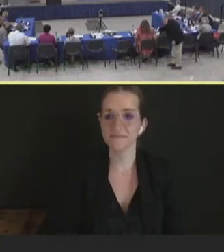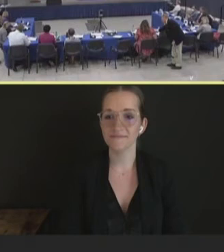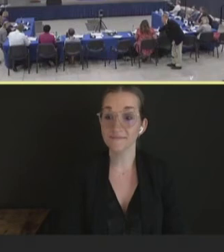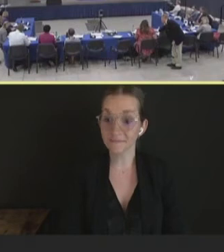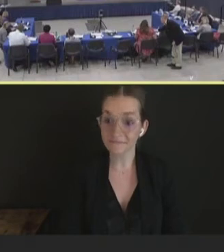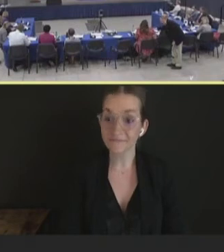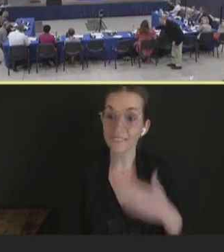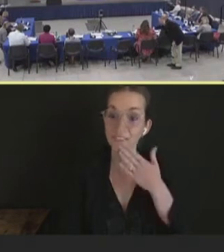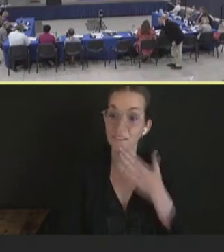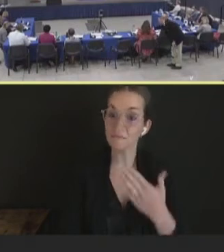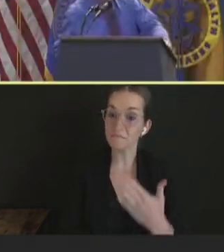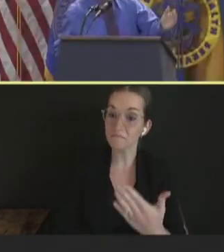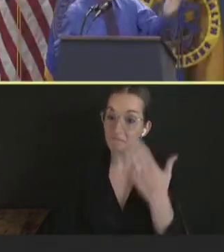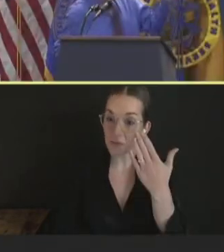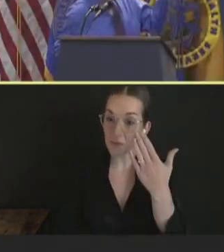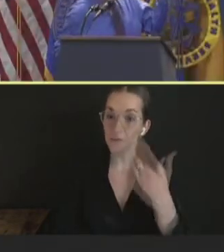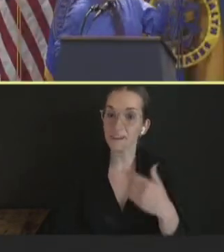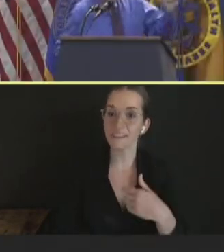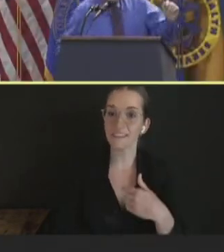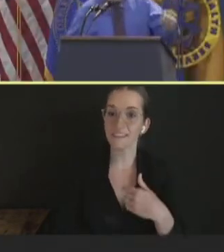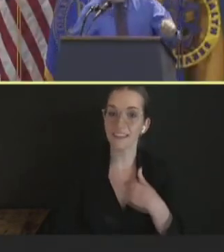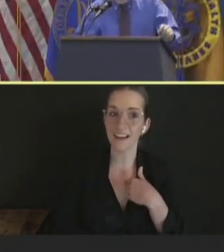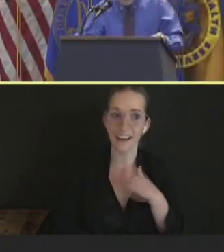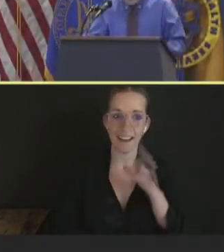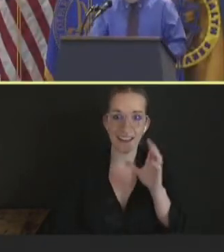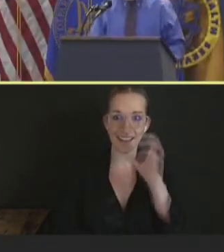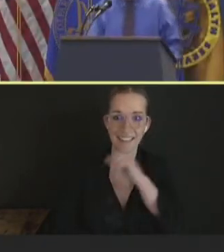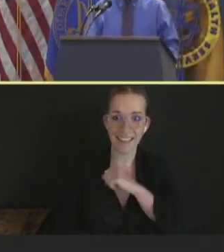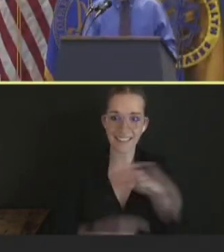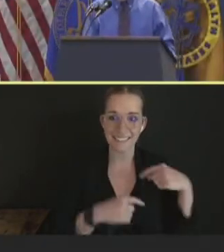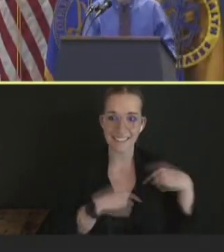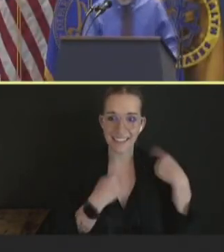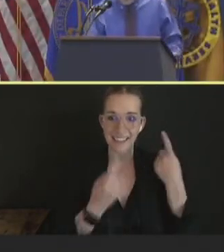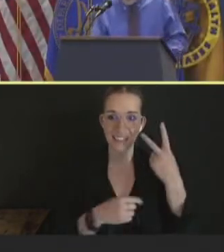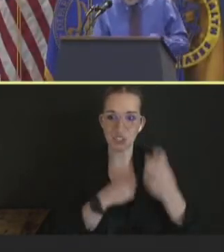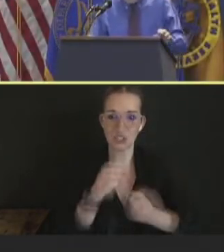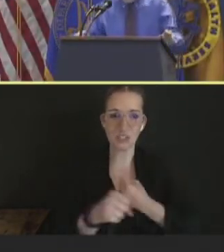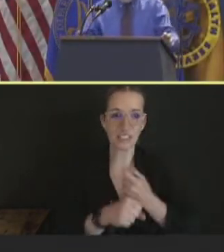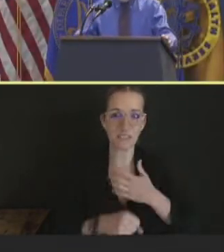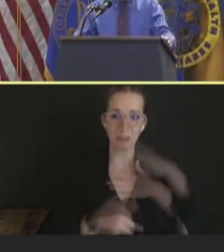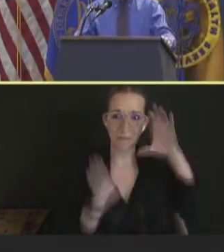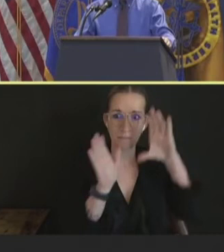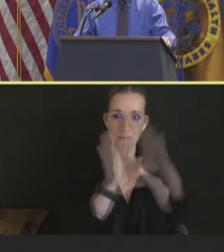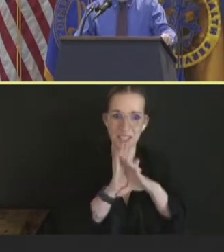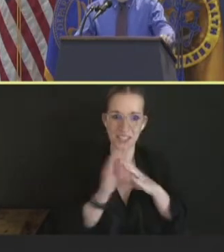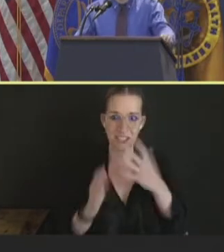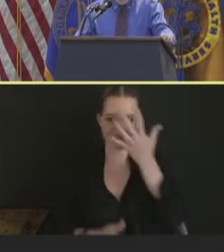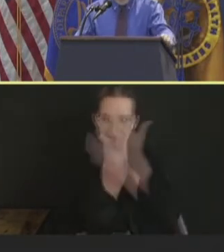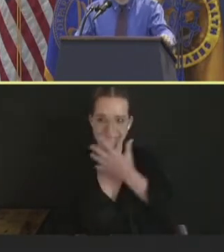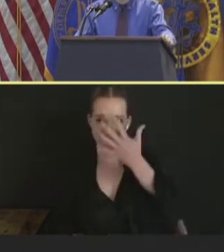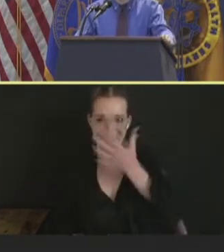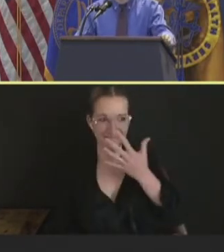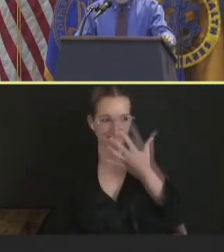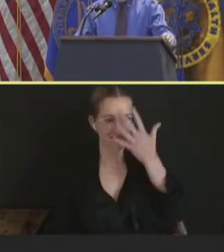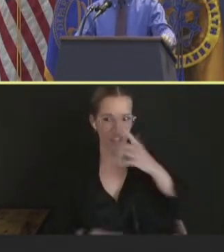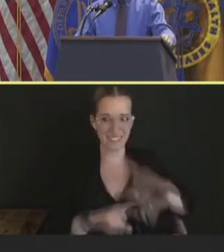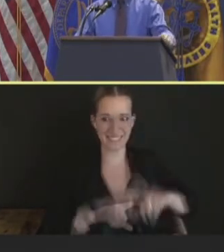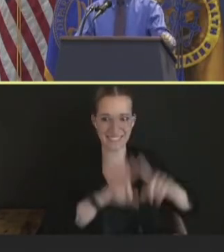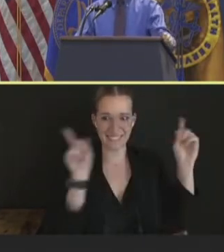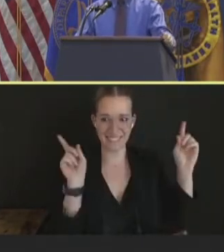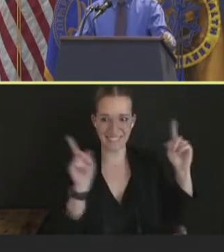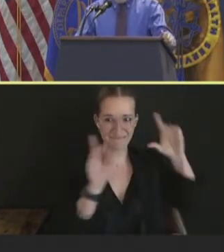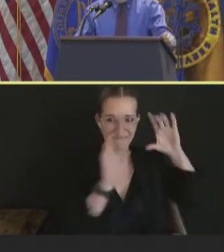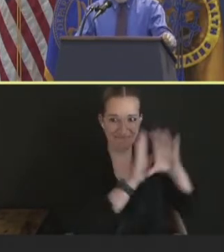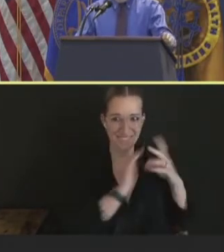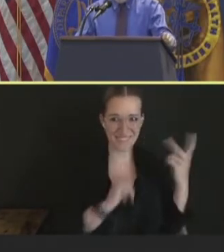Well, good morning. I guess the last 2 years have changed my look just a touch. Thank you, Admiral Levine. We appreciate your